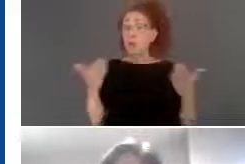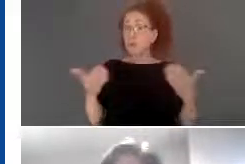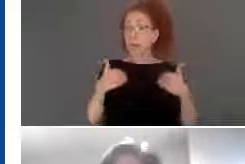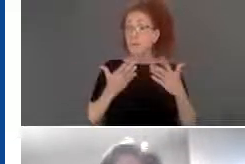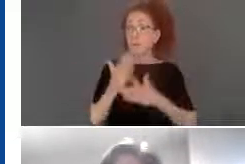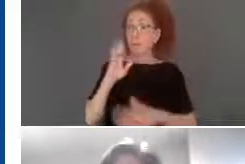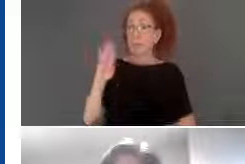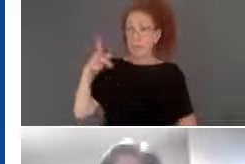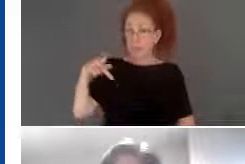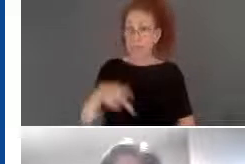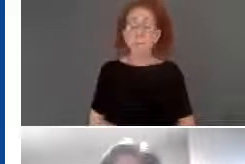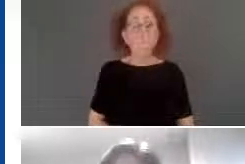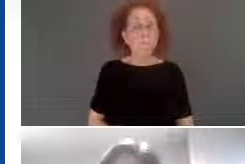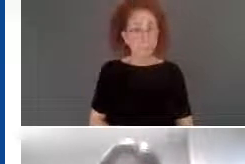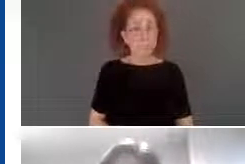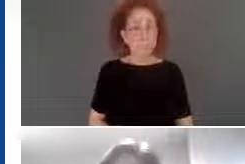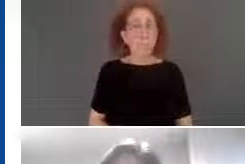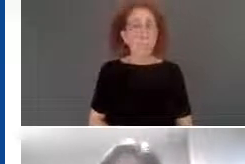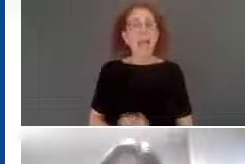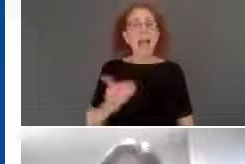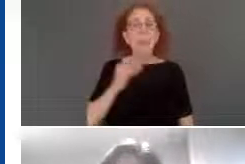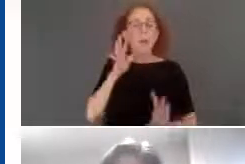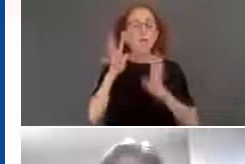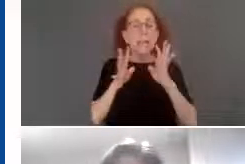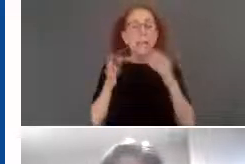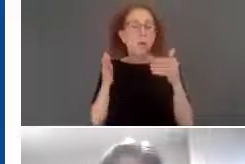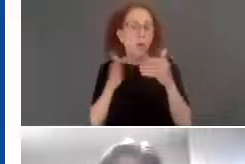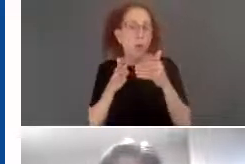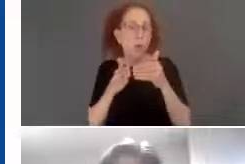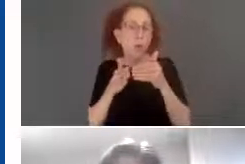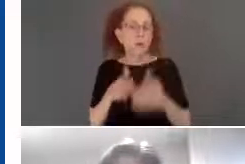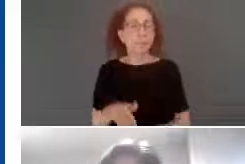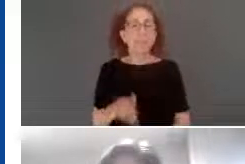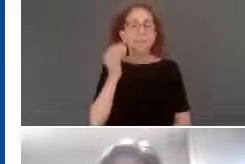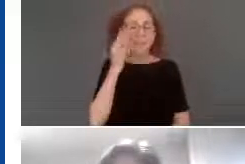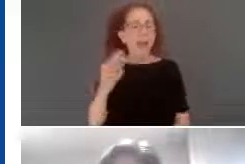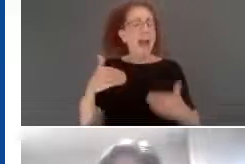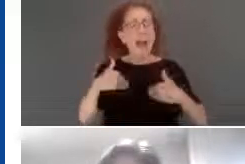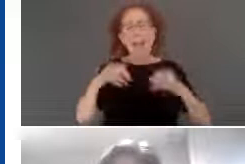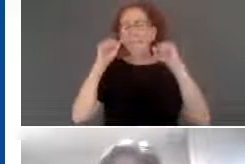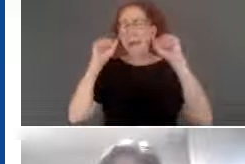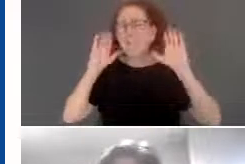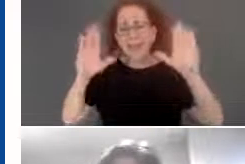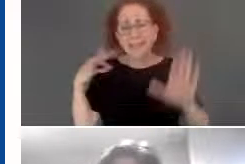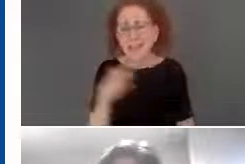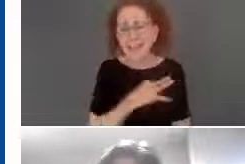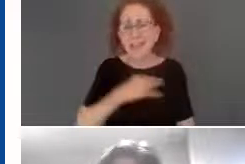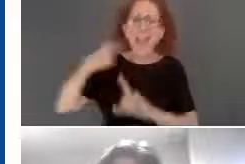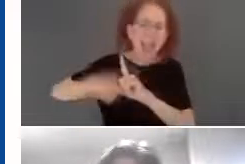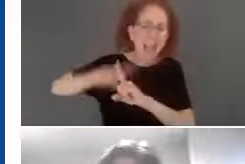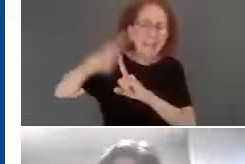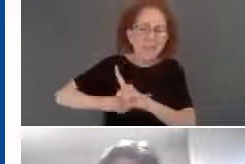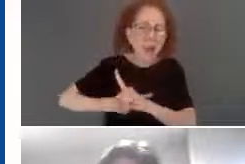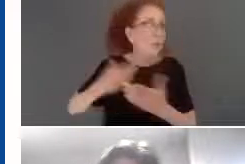Philly Creative Corner. And I just want to say I have amazing staff who work each month to bring